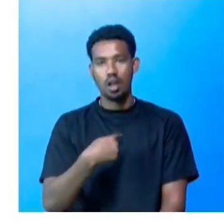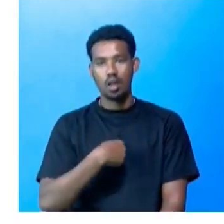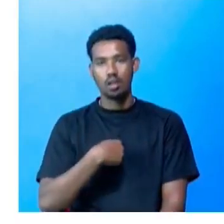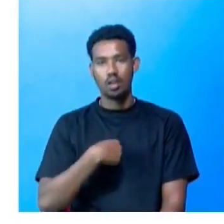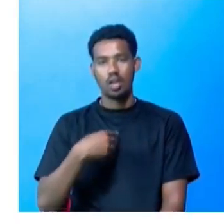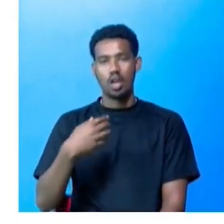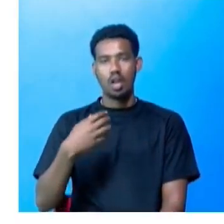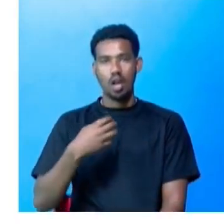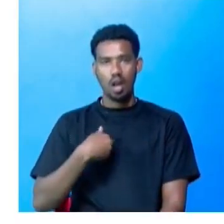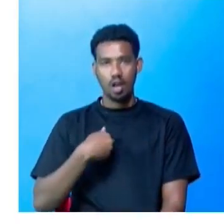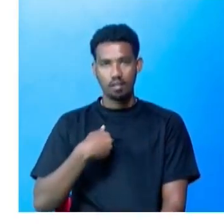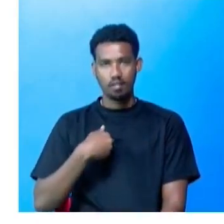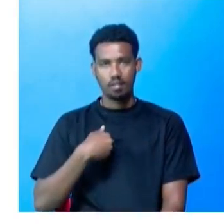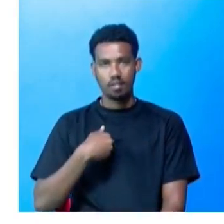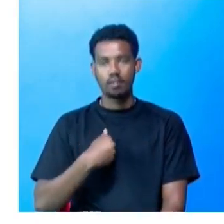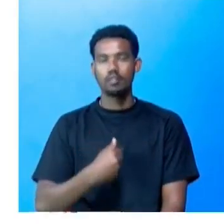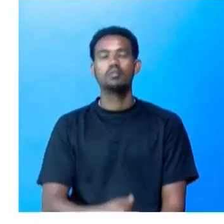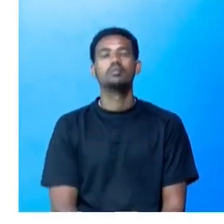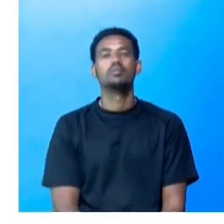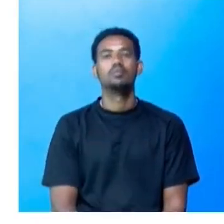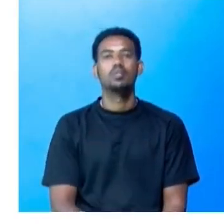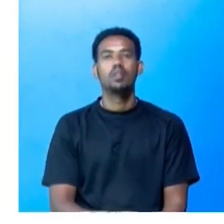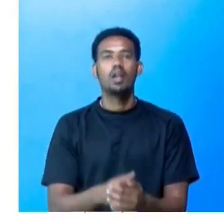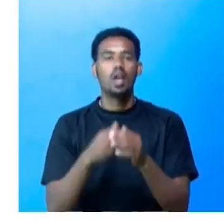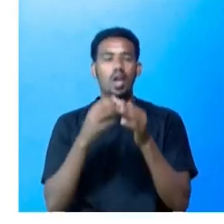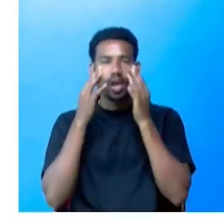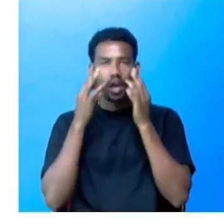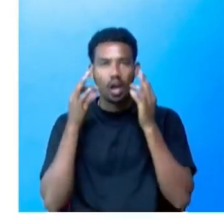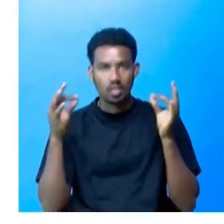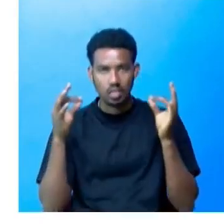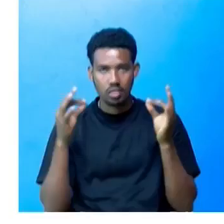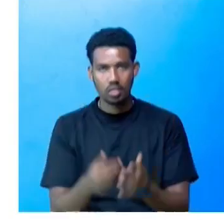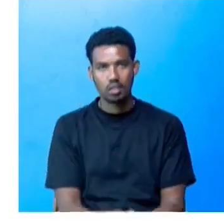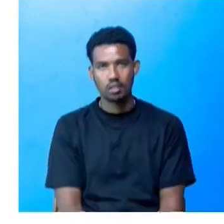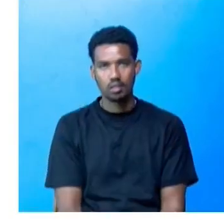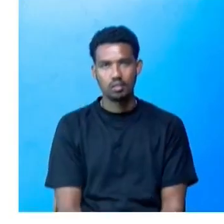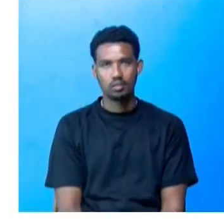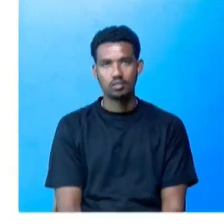have a cat.